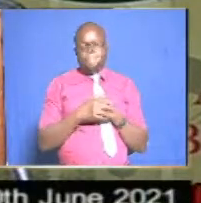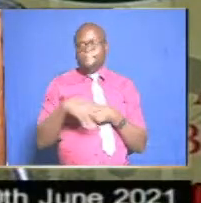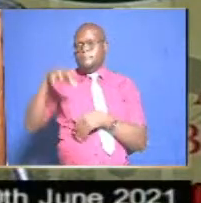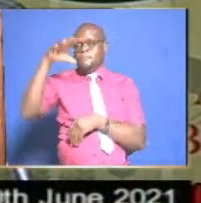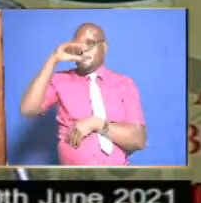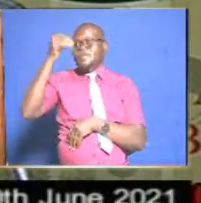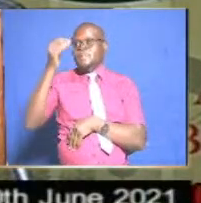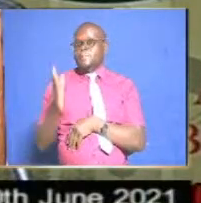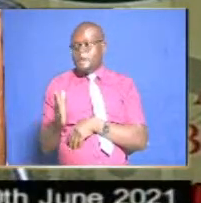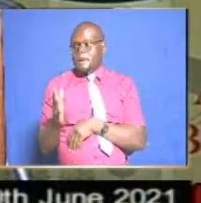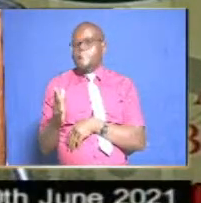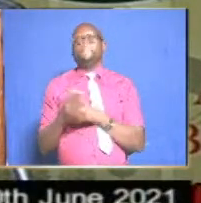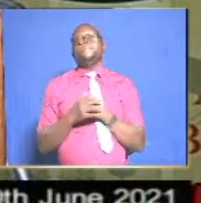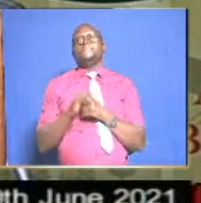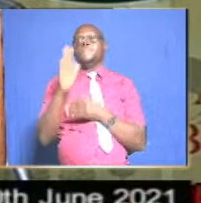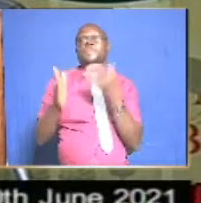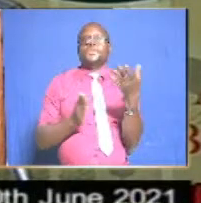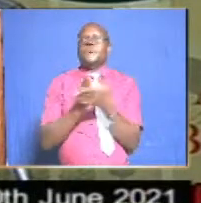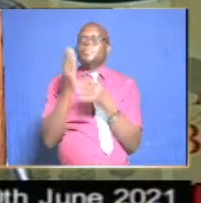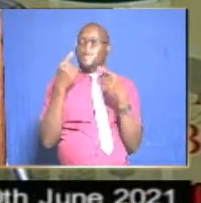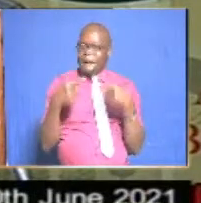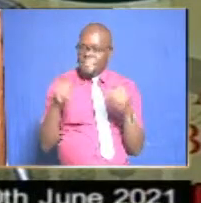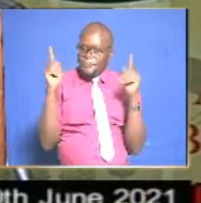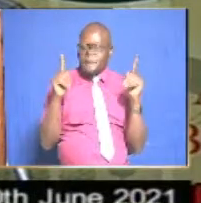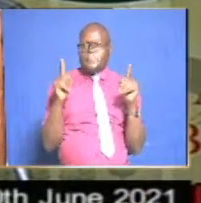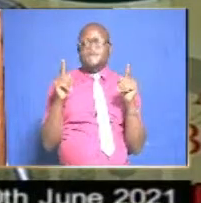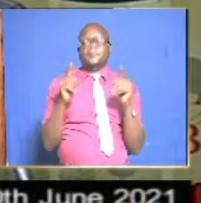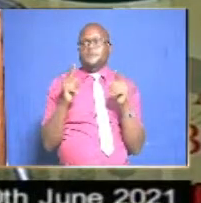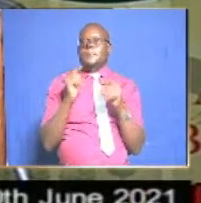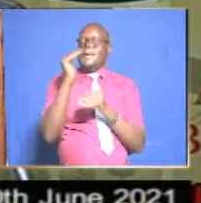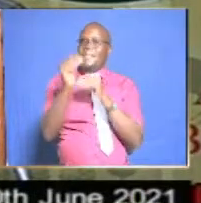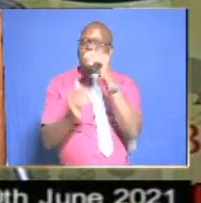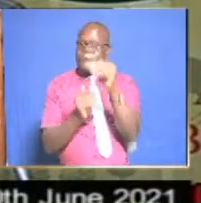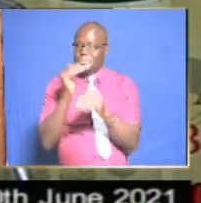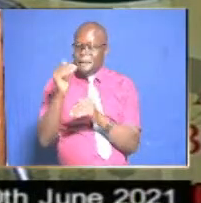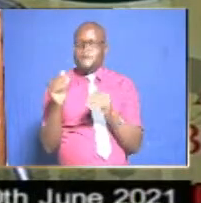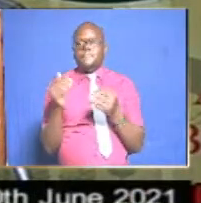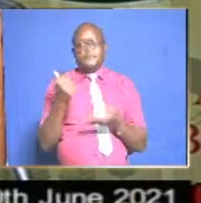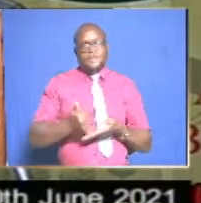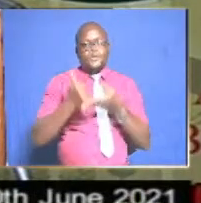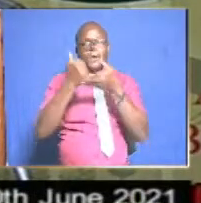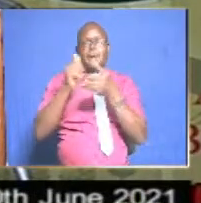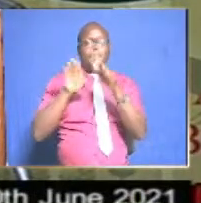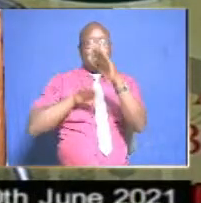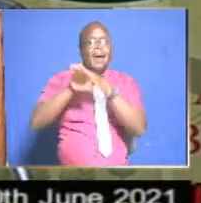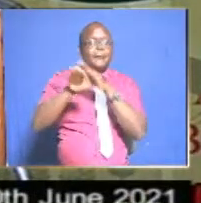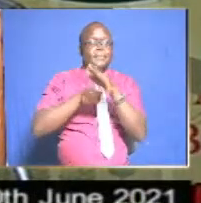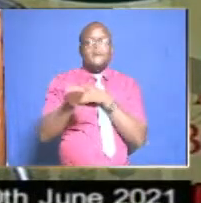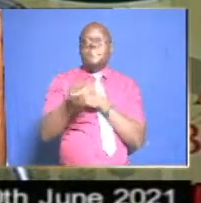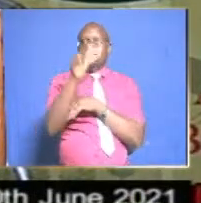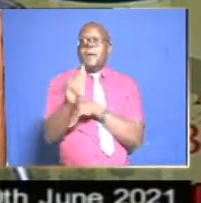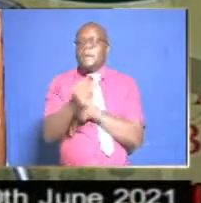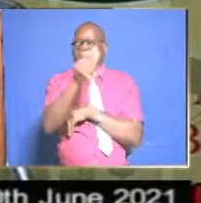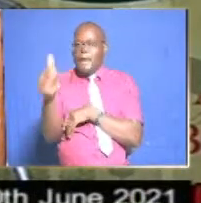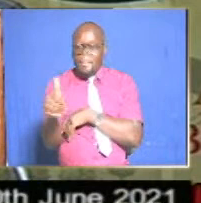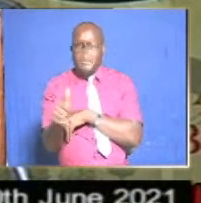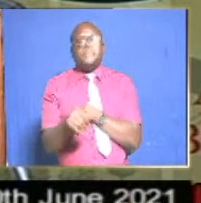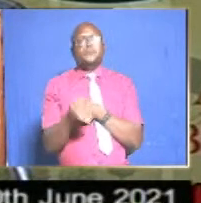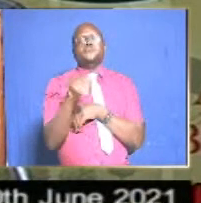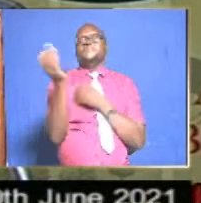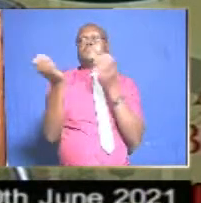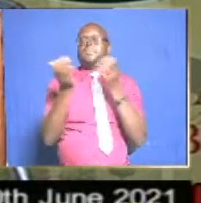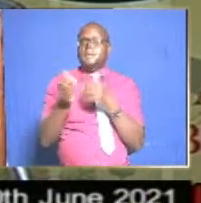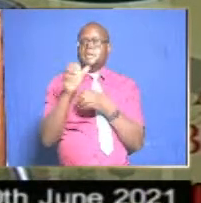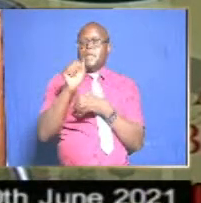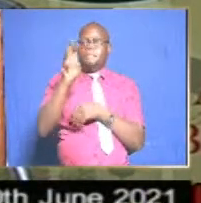Speaker, in order to ensure efficiency in procurement process and facilitate access by micro, small, and medium